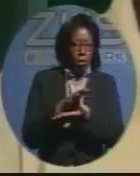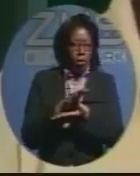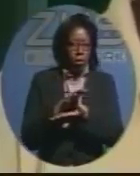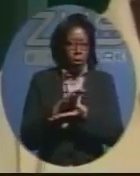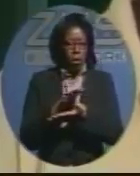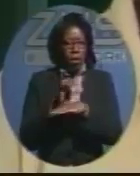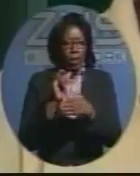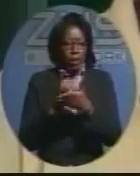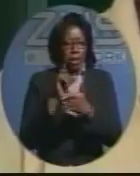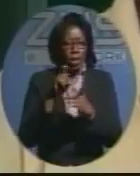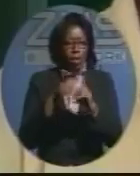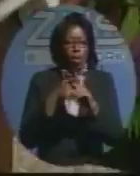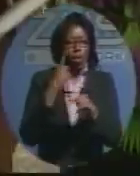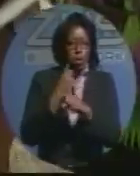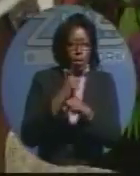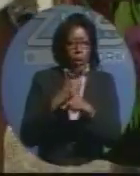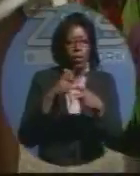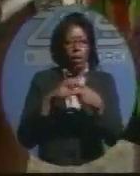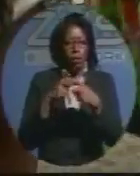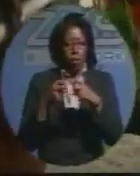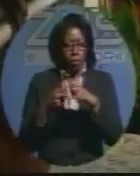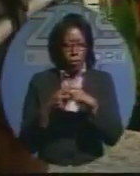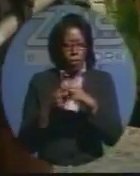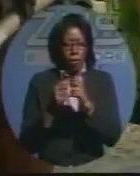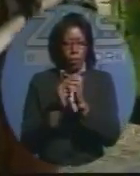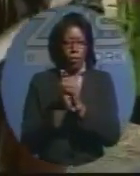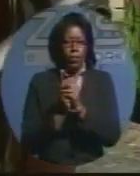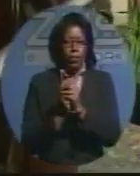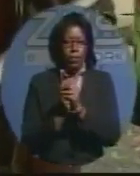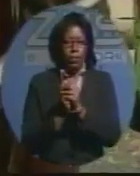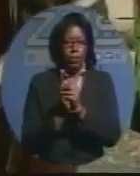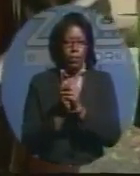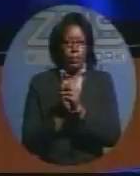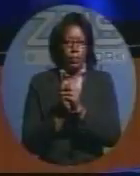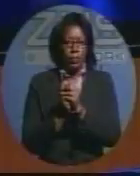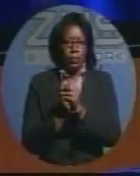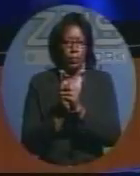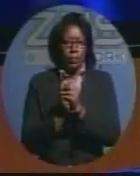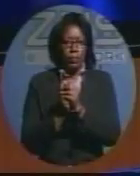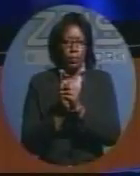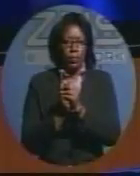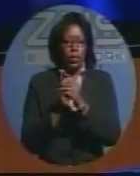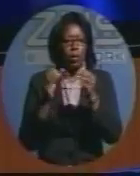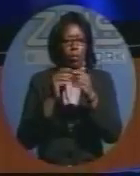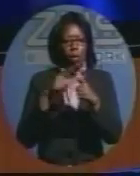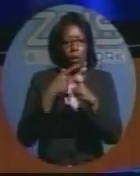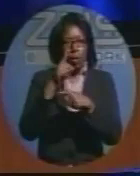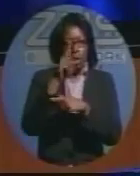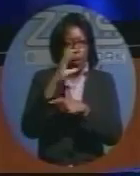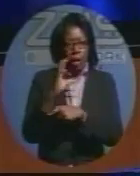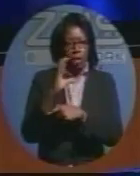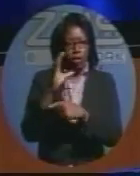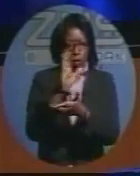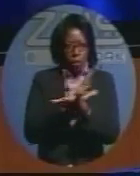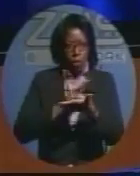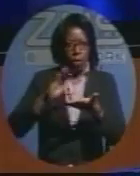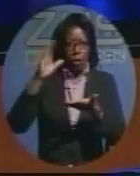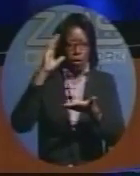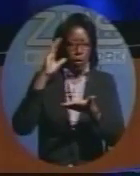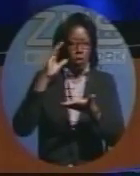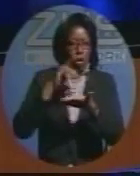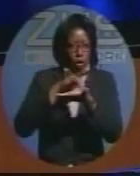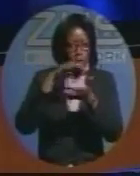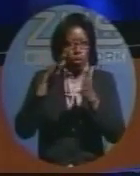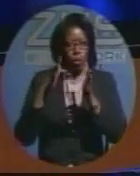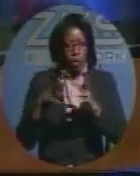thing that to correct all of our problems. Candino Knowles, ZNS Network News. More than 100 College of the Bahamas students